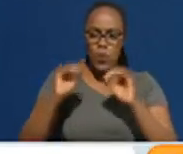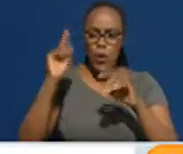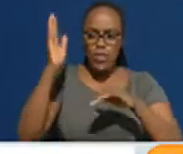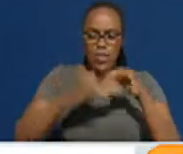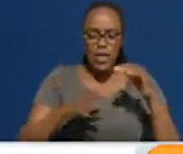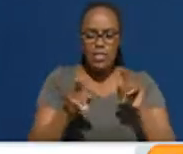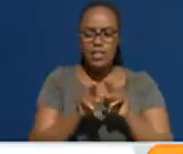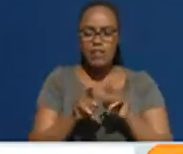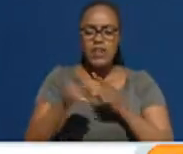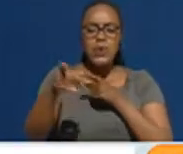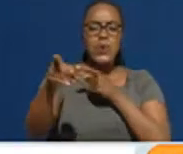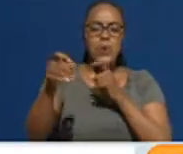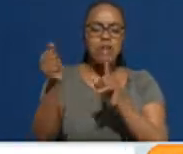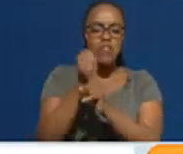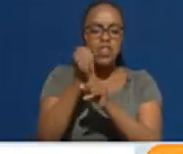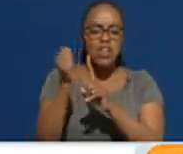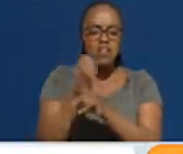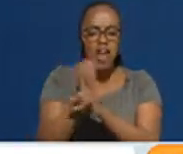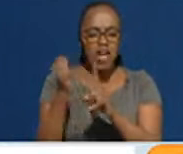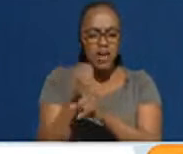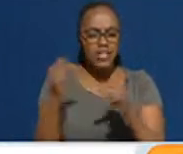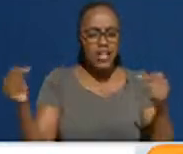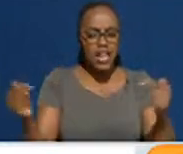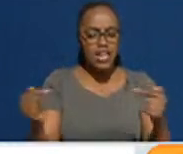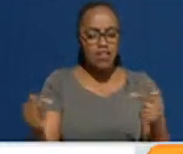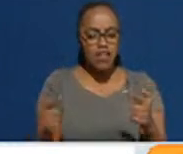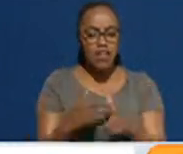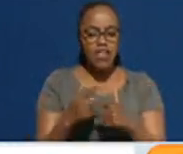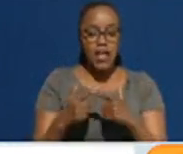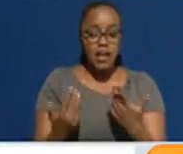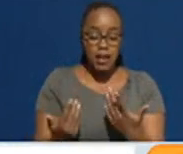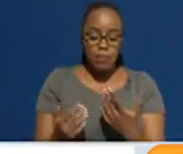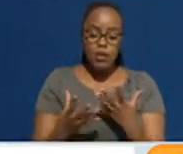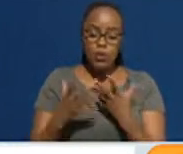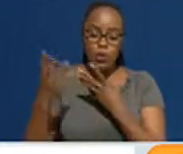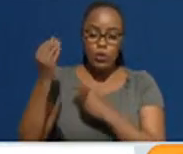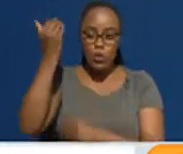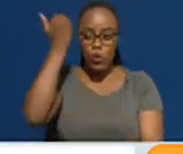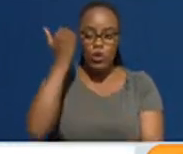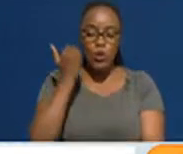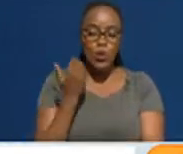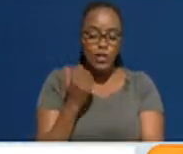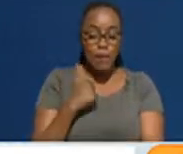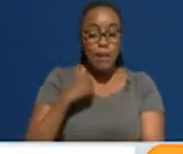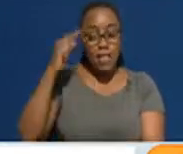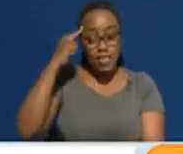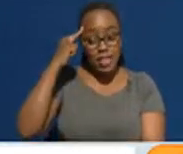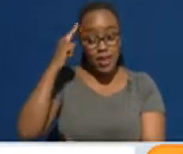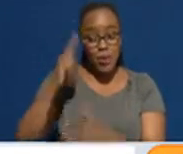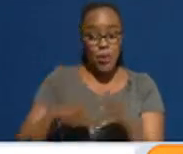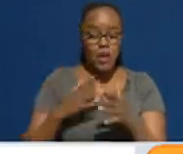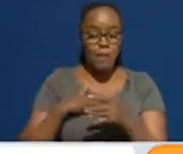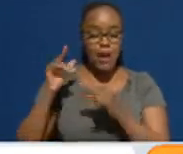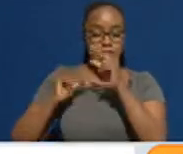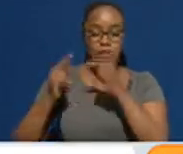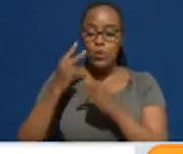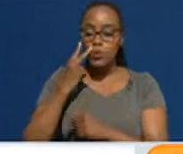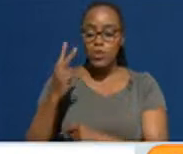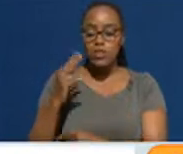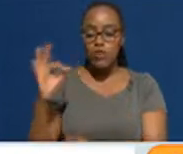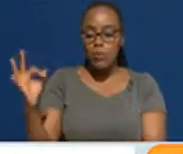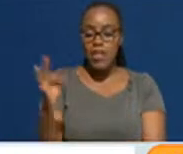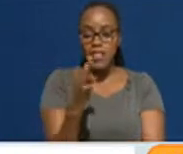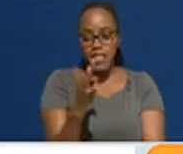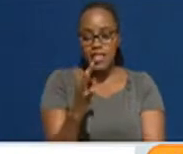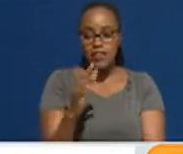taking it out through violence or through incitement, I'm going to release my pressure through the court. I think that is what my generation wants to see from the three of them.